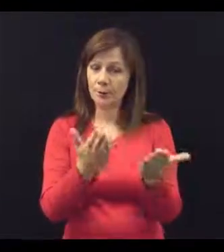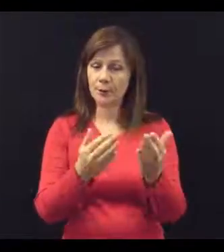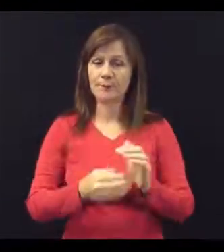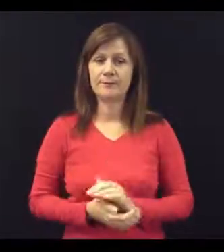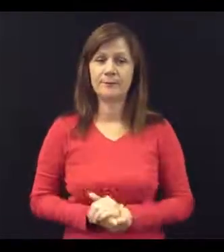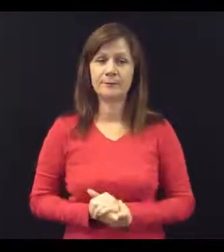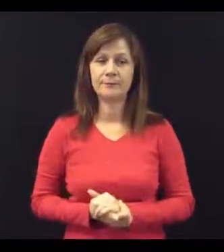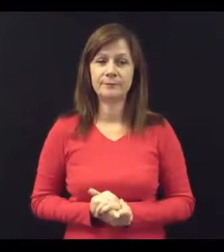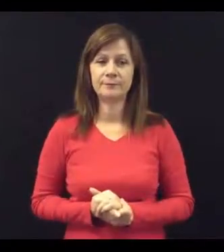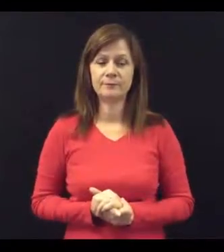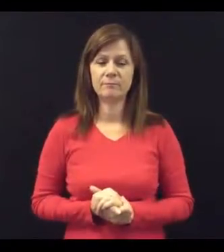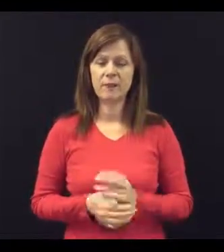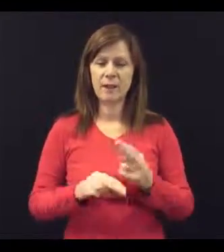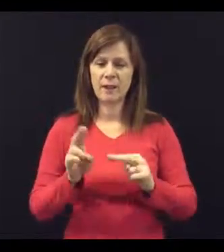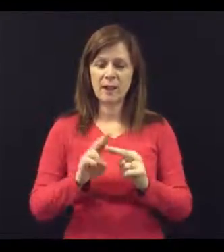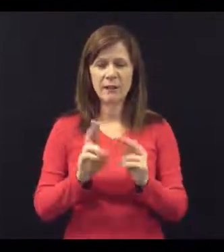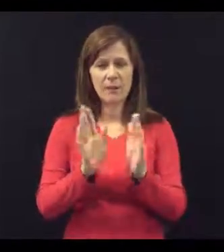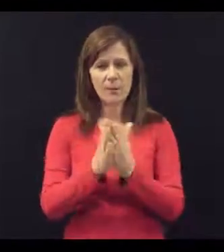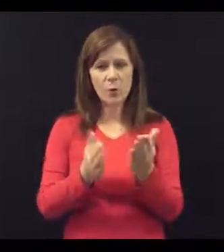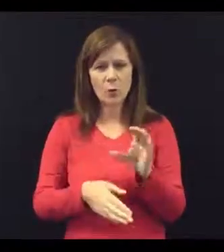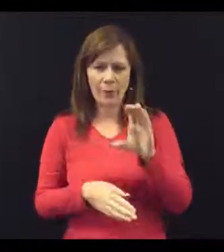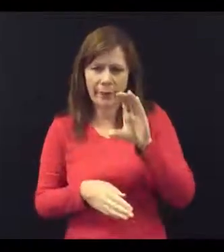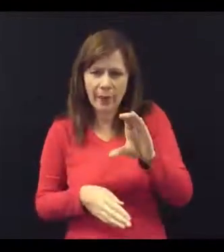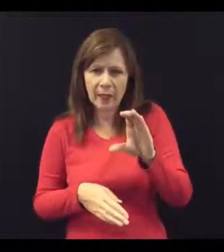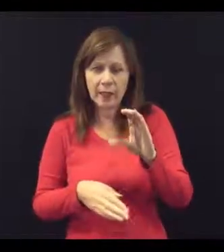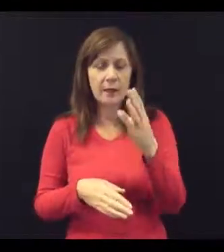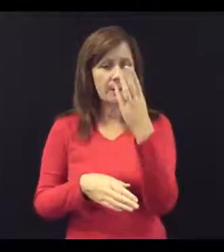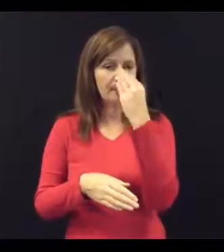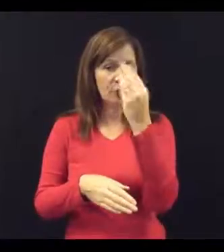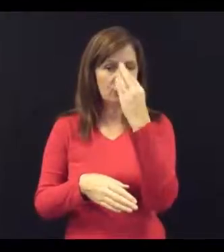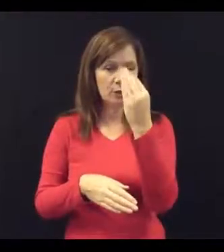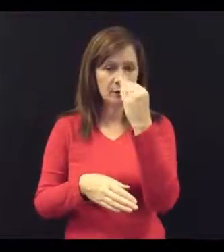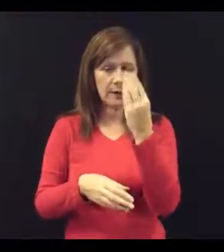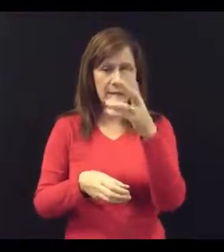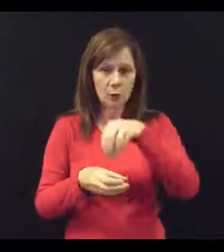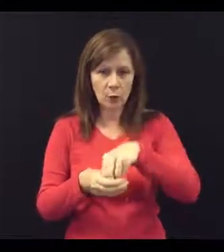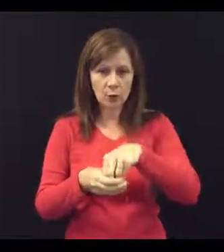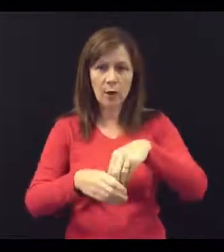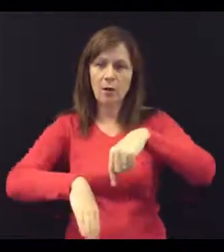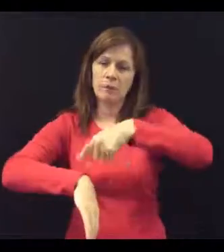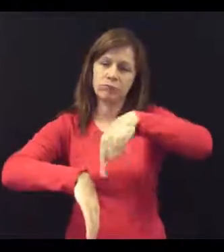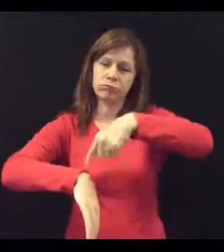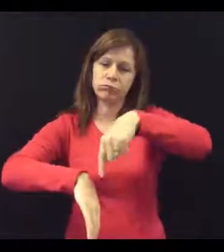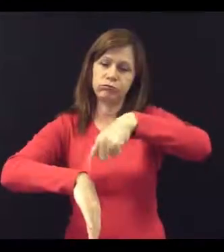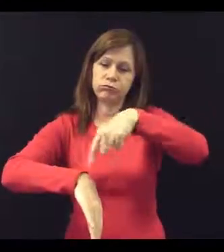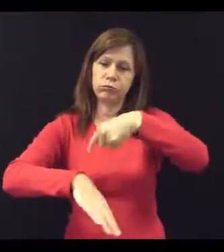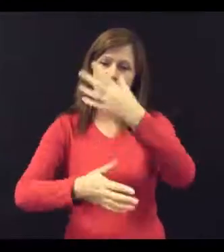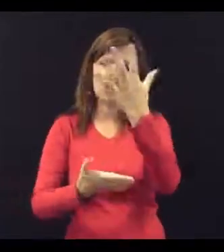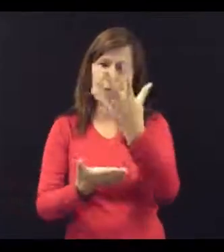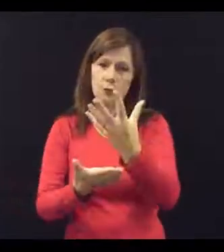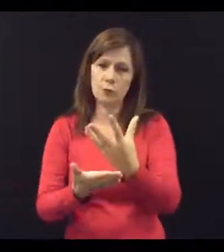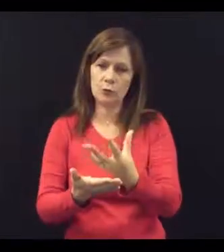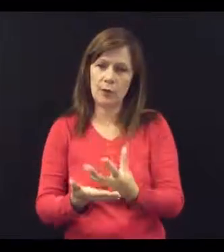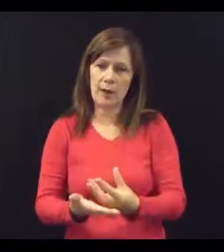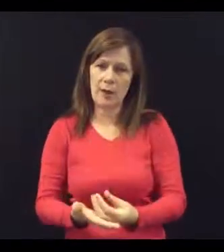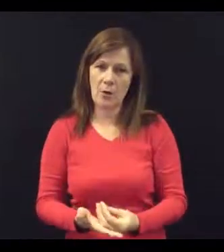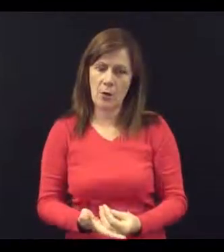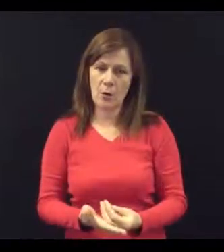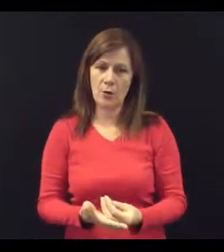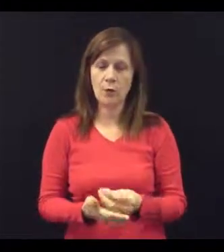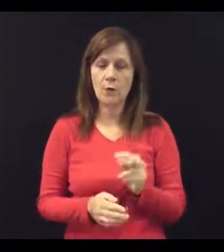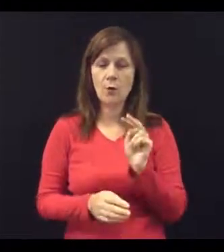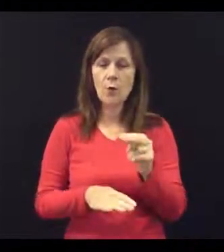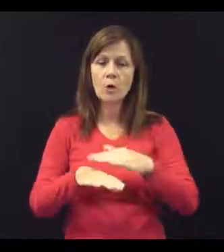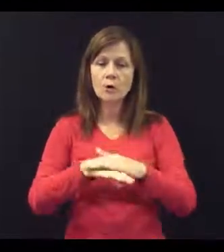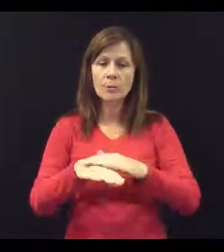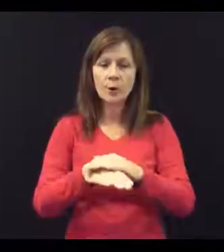virtual shelf. If it's a large book with images in it, it might take a while to download. The blue progress bar inside the book